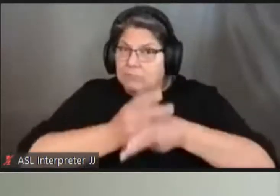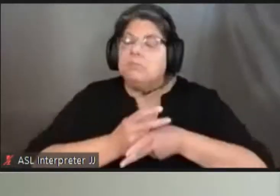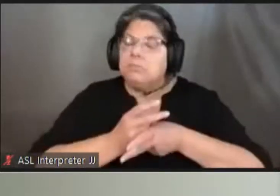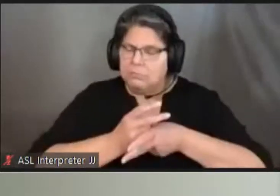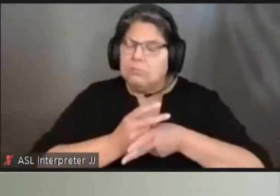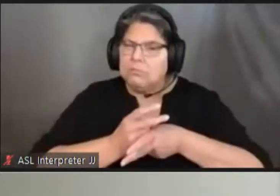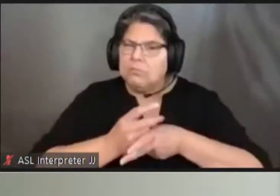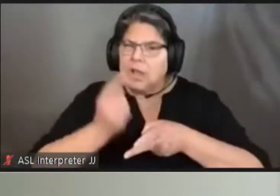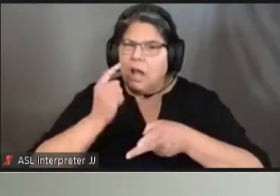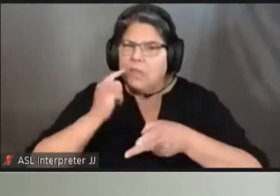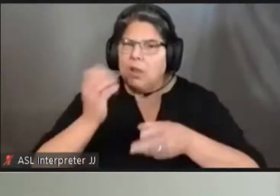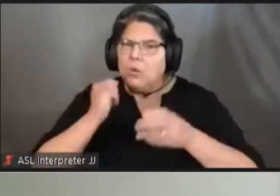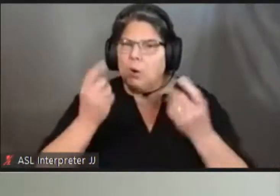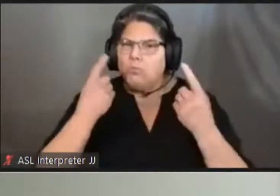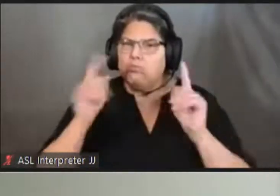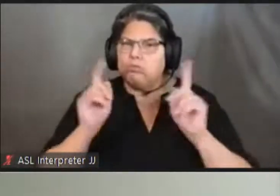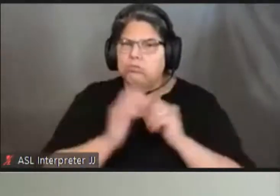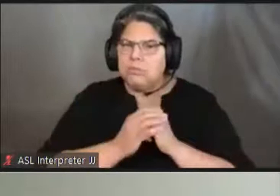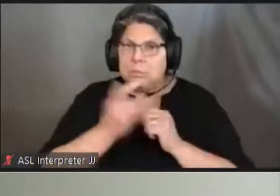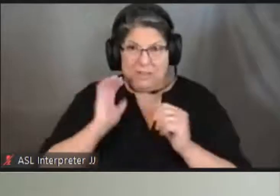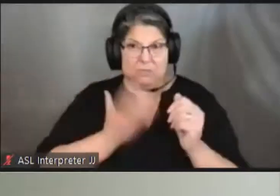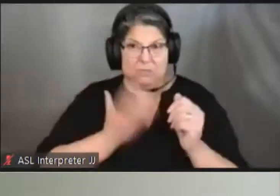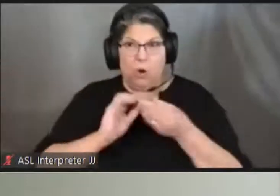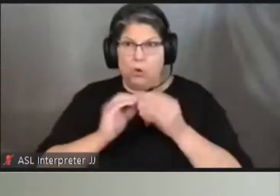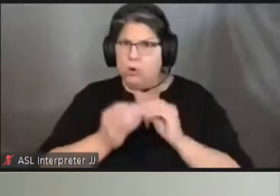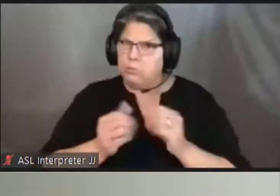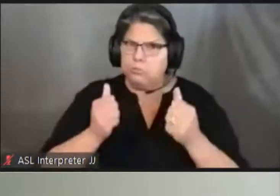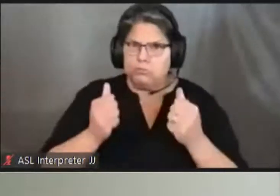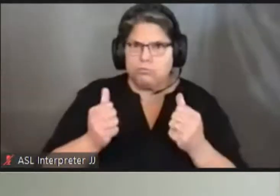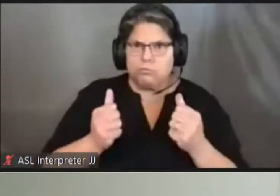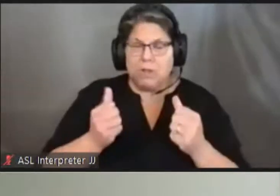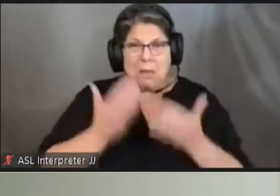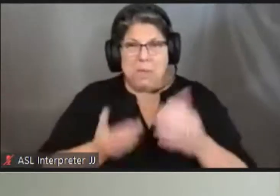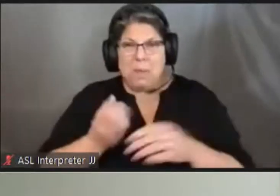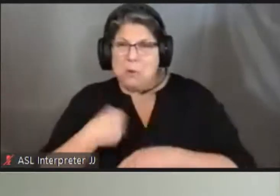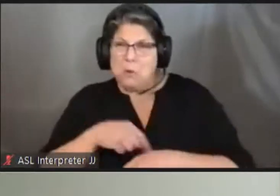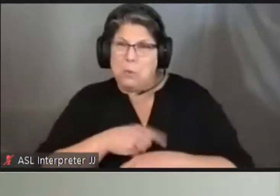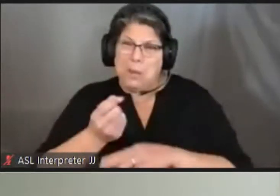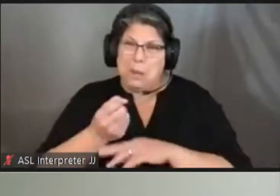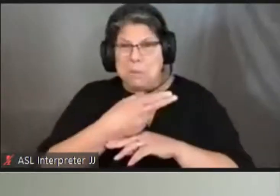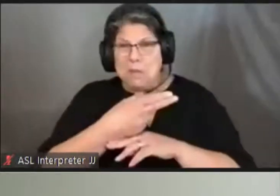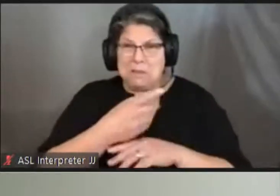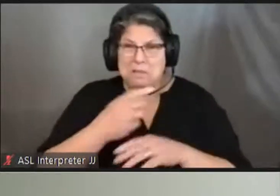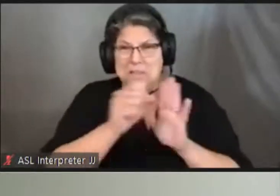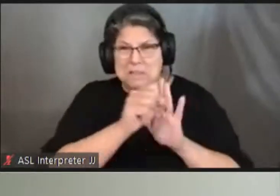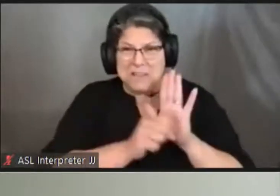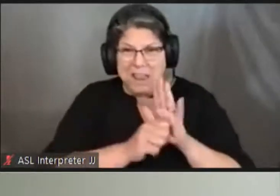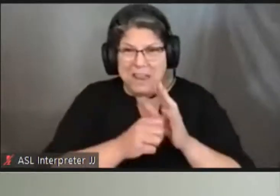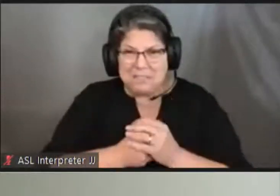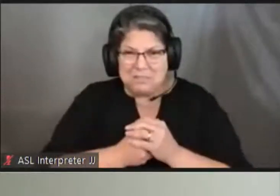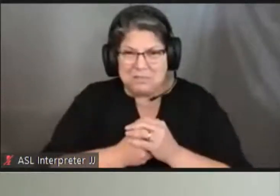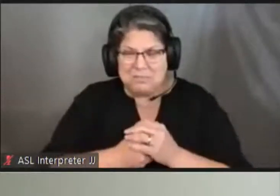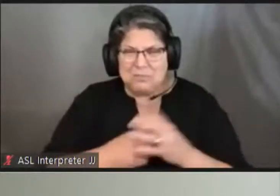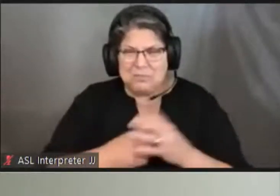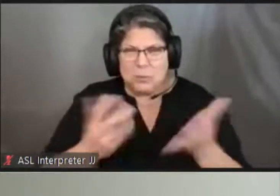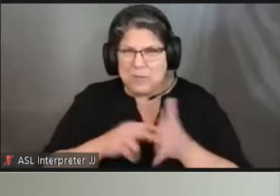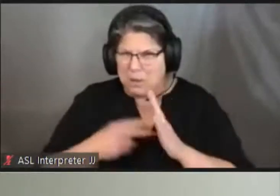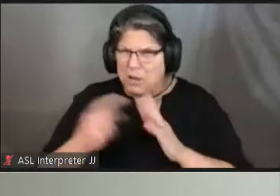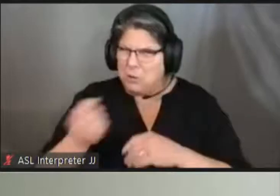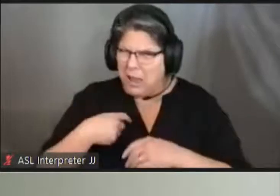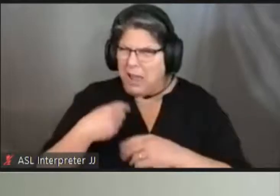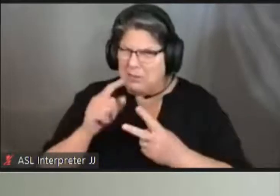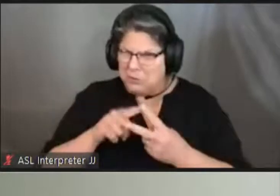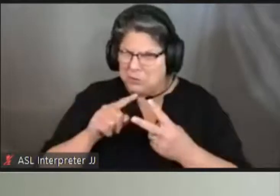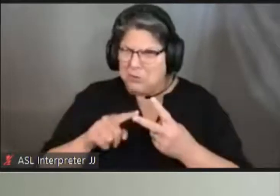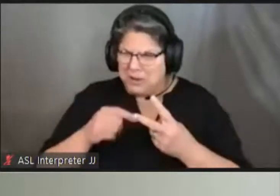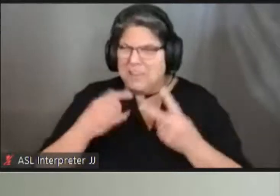based on our numbers, and we may beat the state. So what that means, you asked 2 questions, and I'll answer that